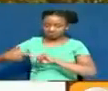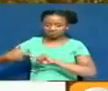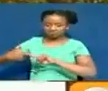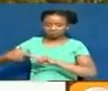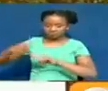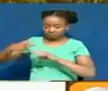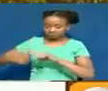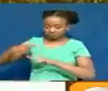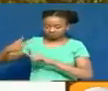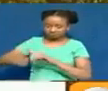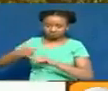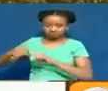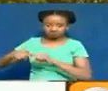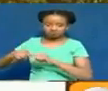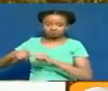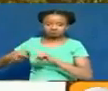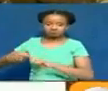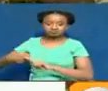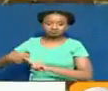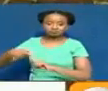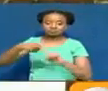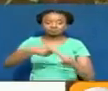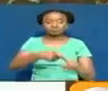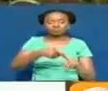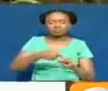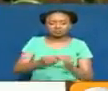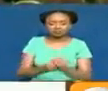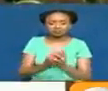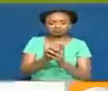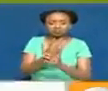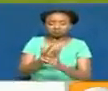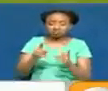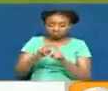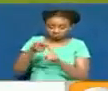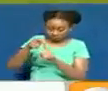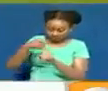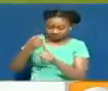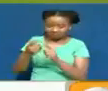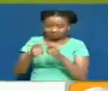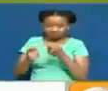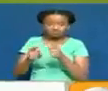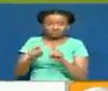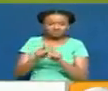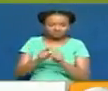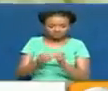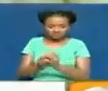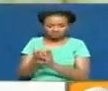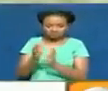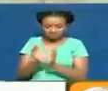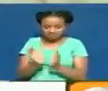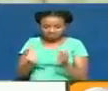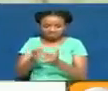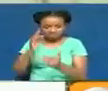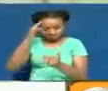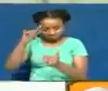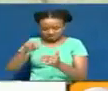then make cuttings to make our apical root technology. The cutting is similar to a nursery-grown seedling, except that it